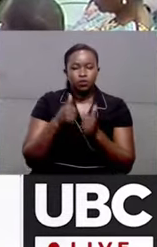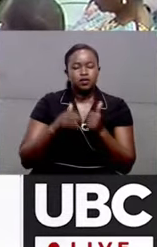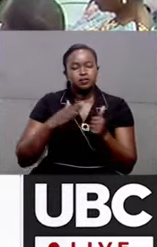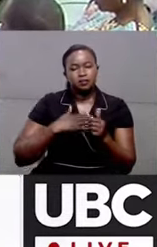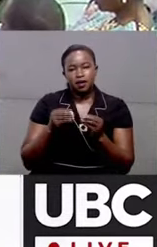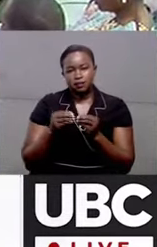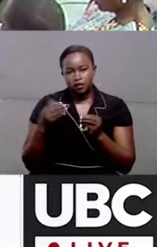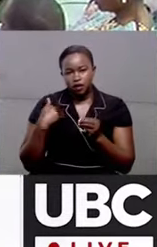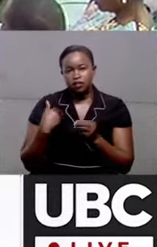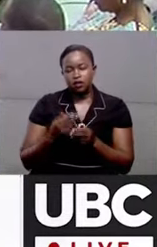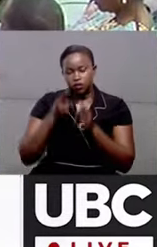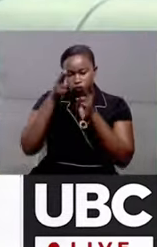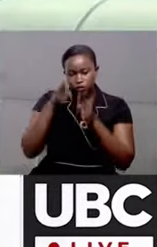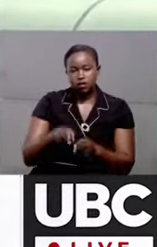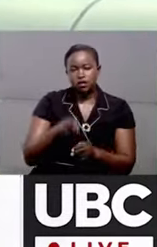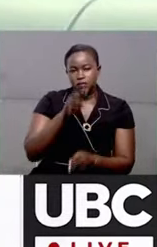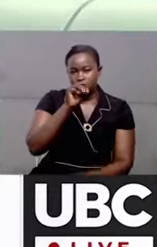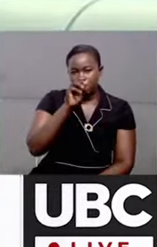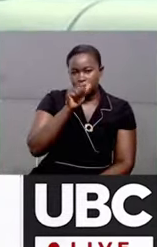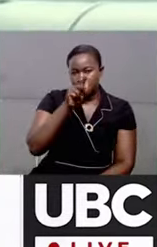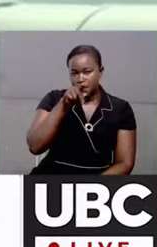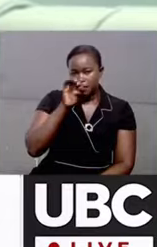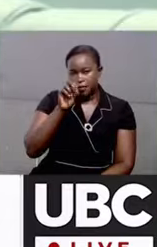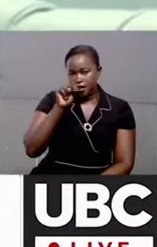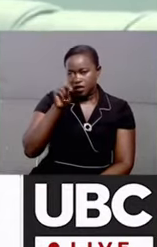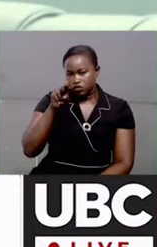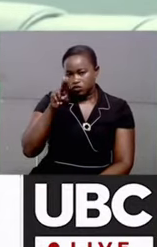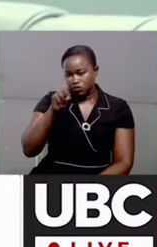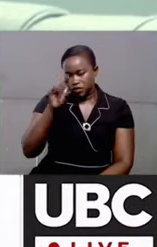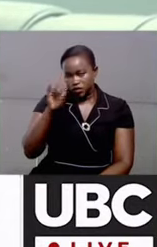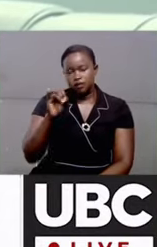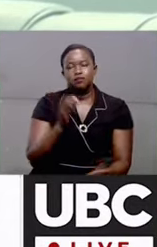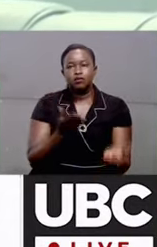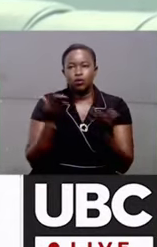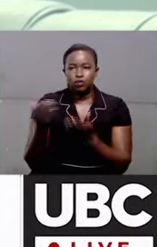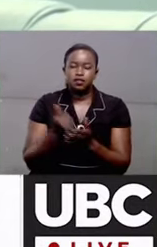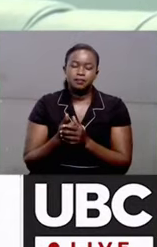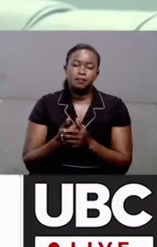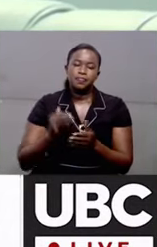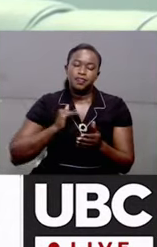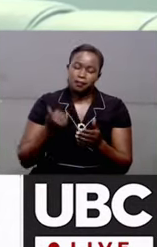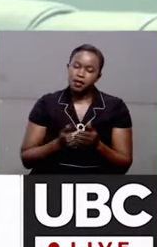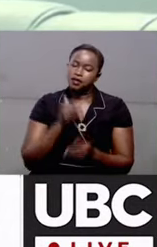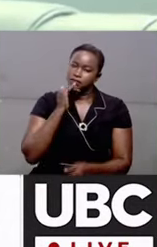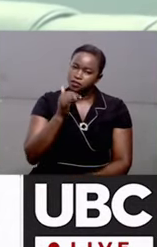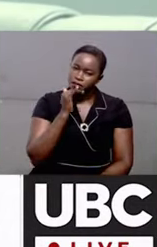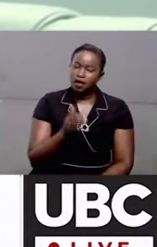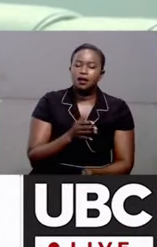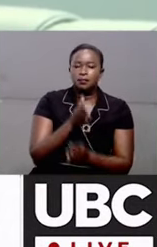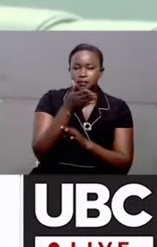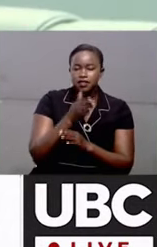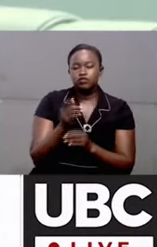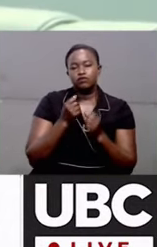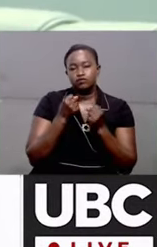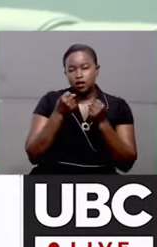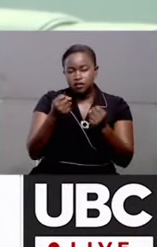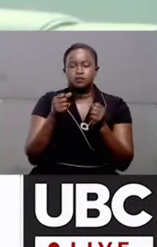Honorable Martin Ojara Mapenduzi, was raising. Madam Speaker, the Minister of Transport and